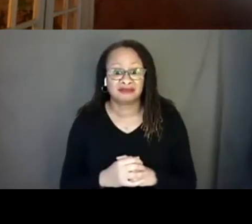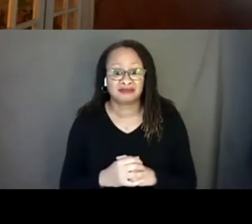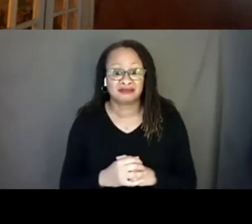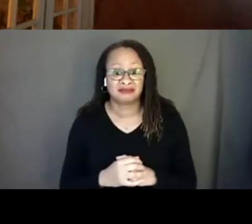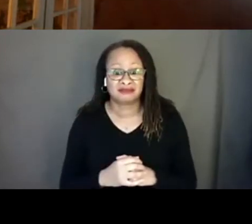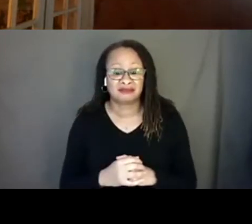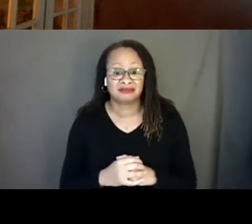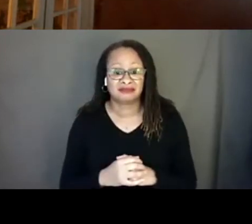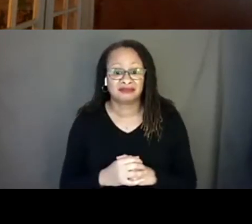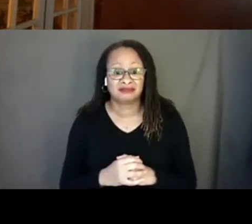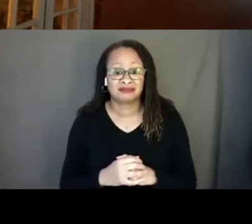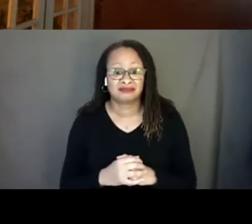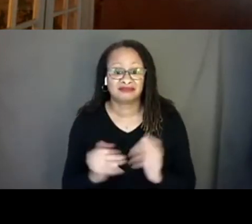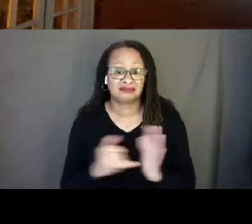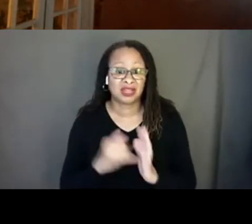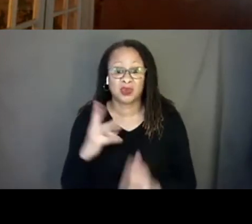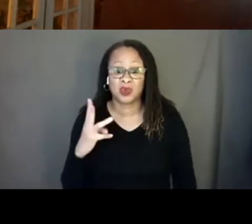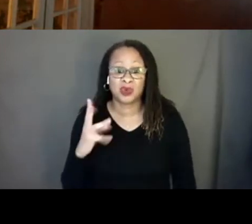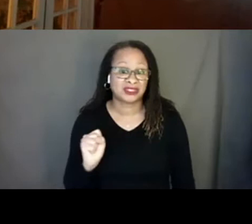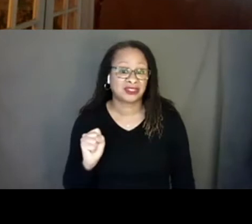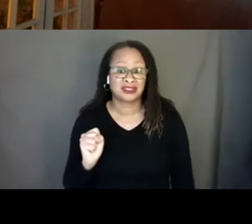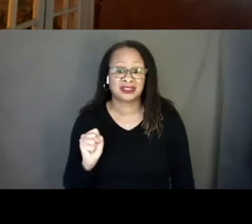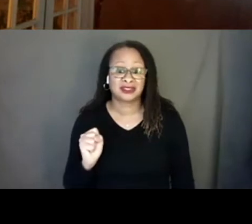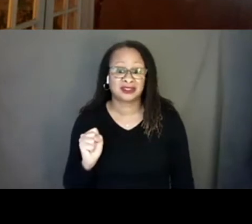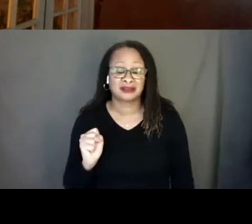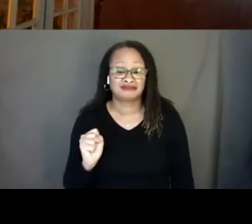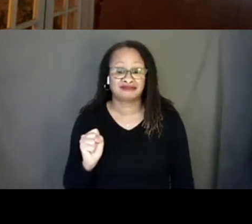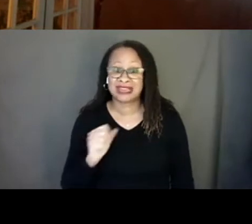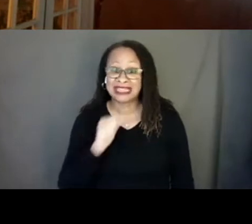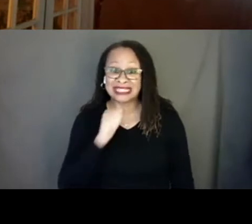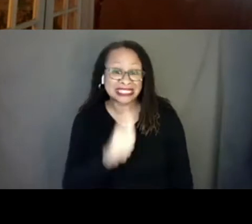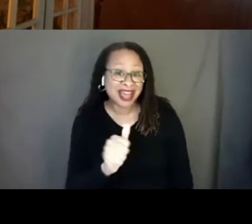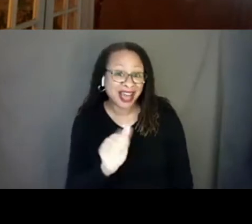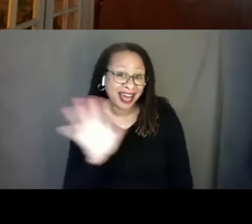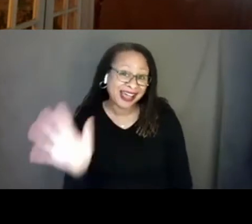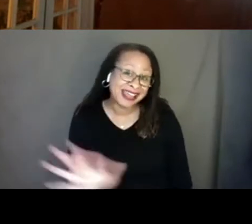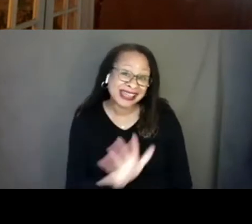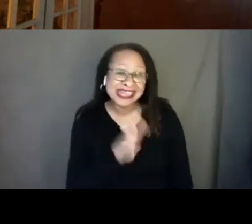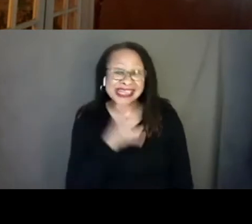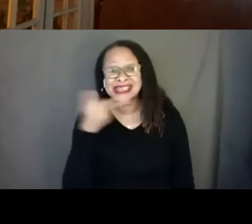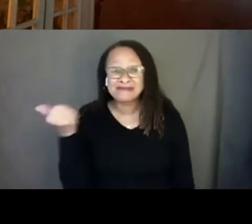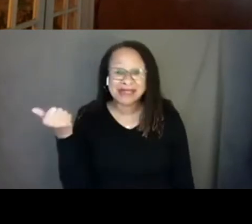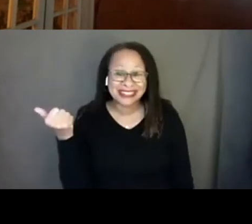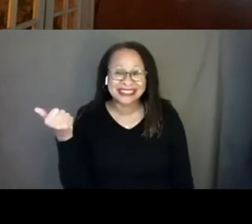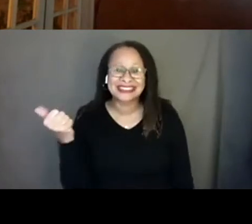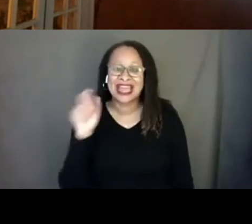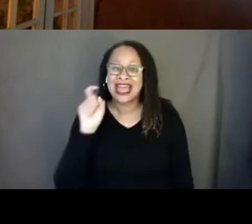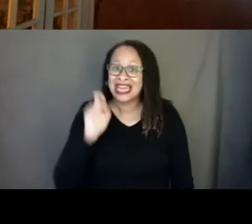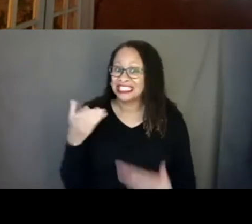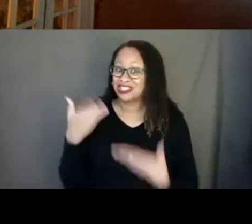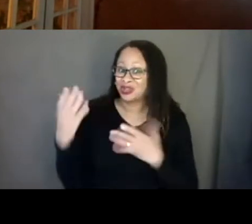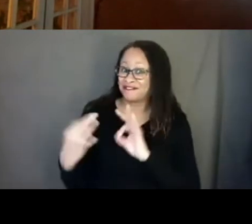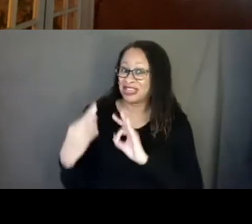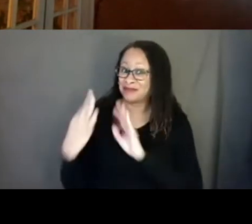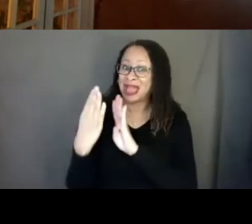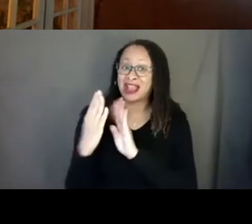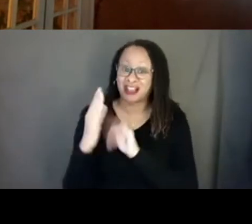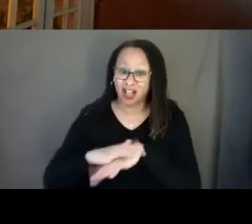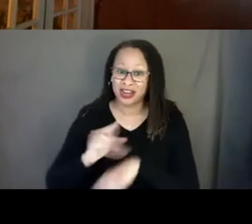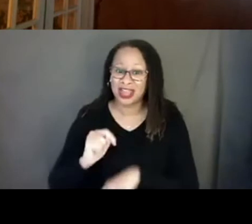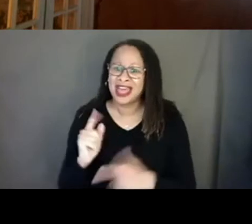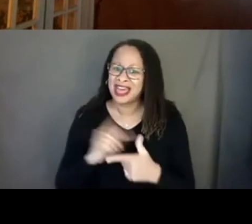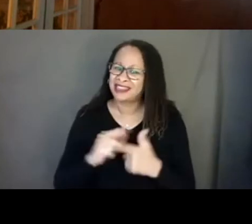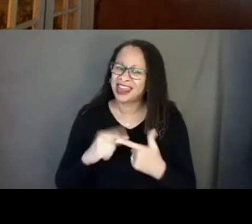And it was like, it wasn't the greatest. And I had to give feedback on it. But that's when I knew,